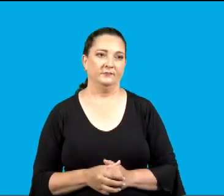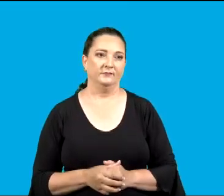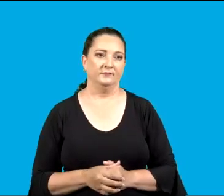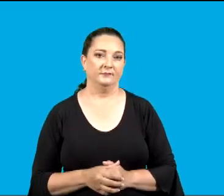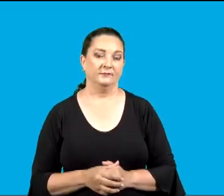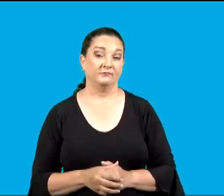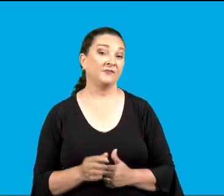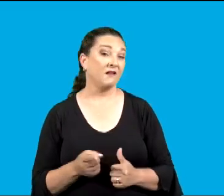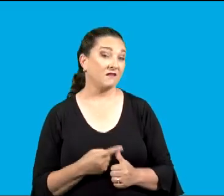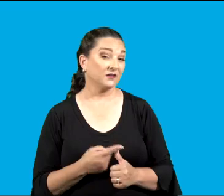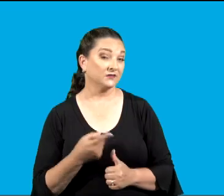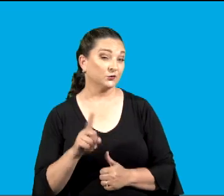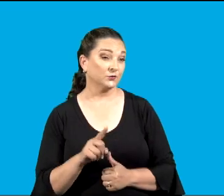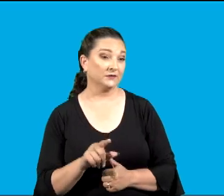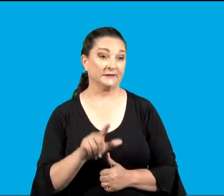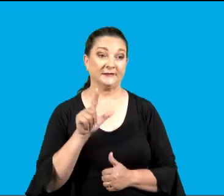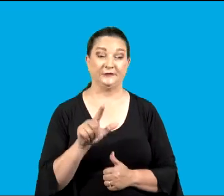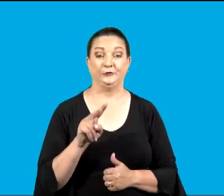36,300. And we get